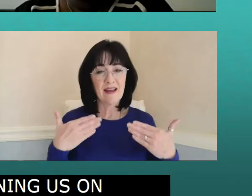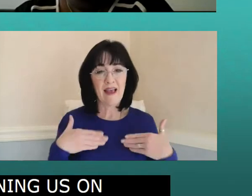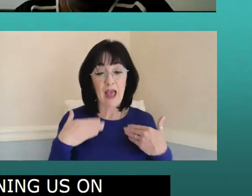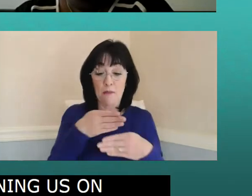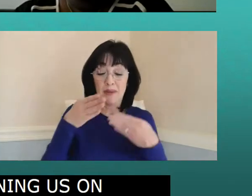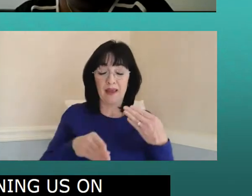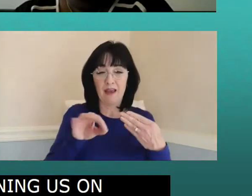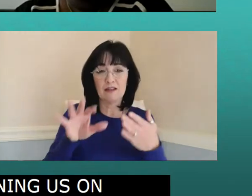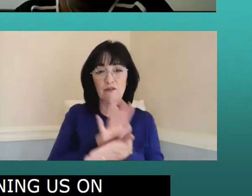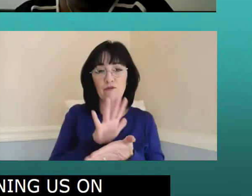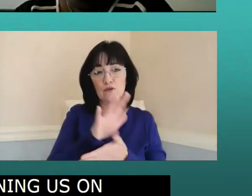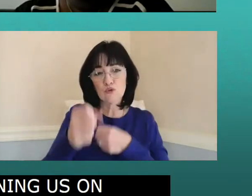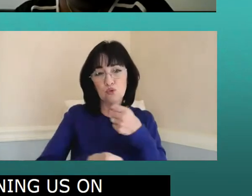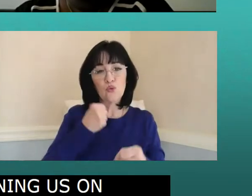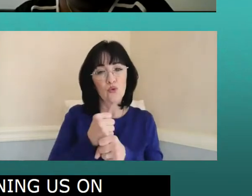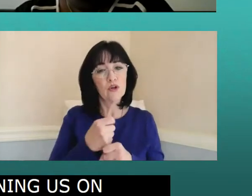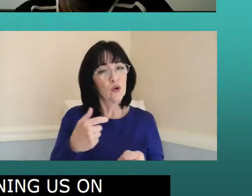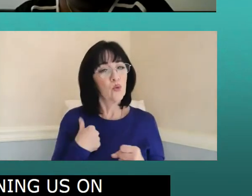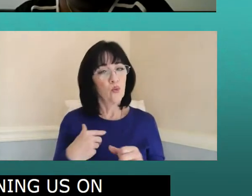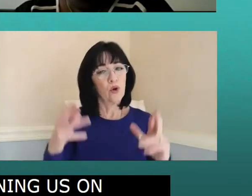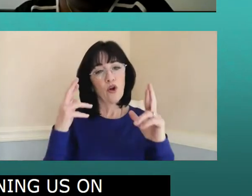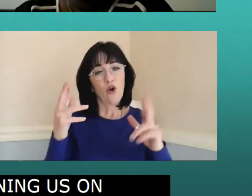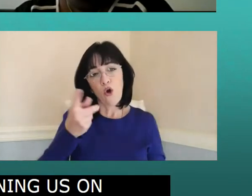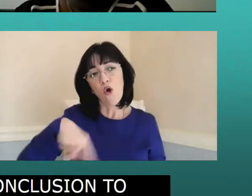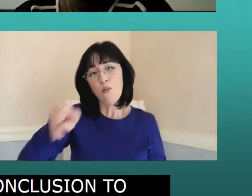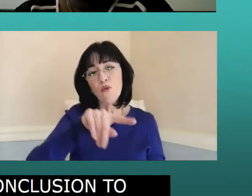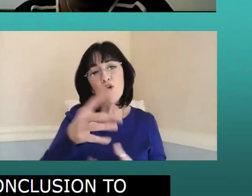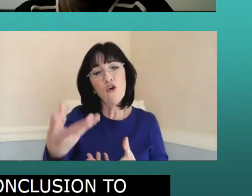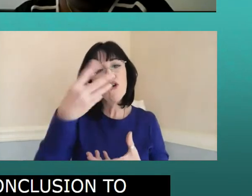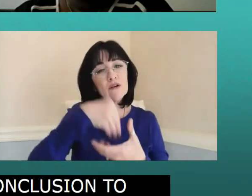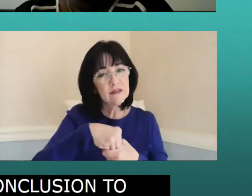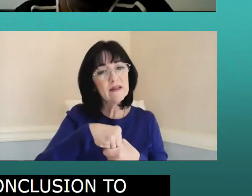that you will be involved in the many offerings that will